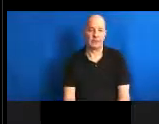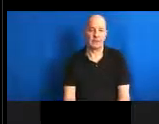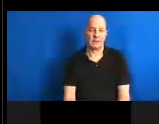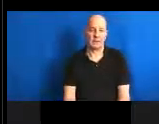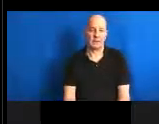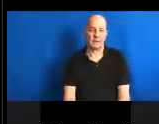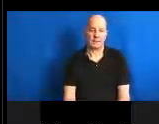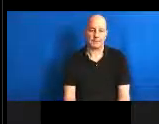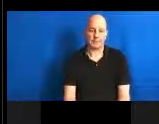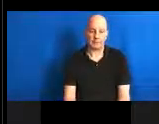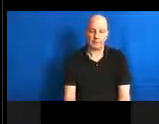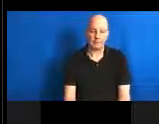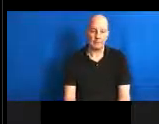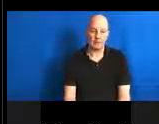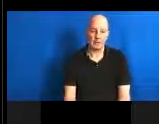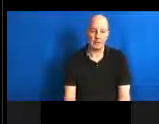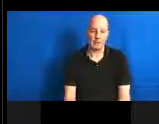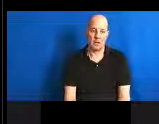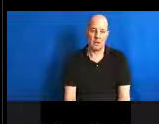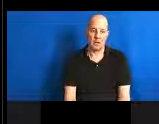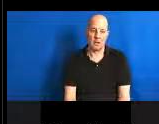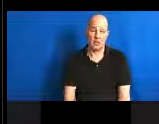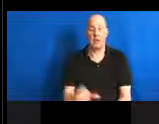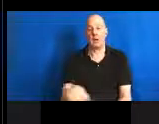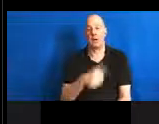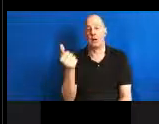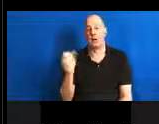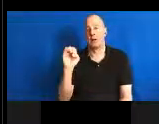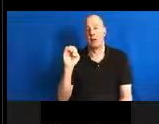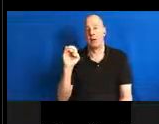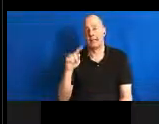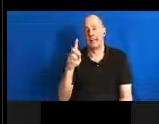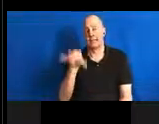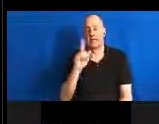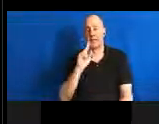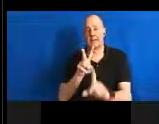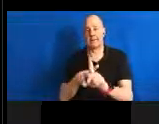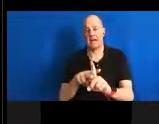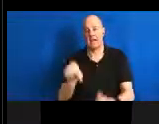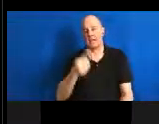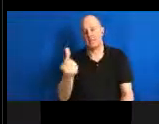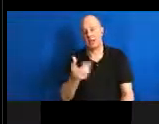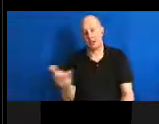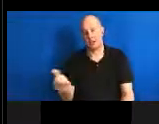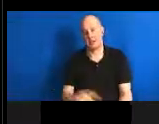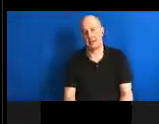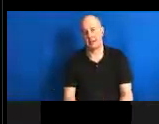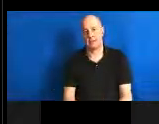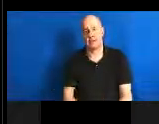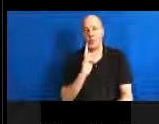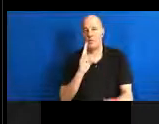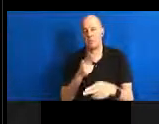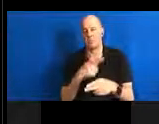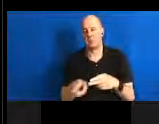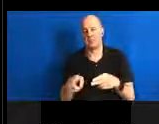Going to the next slide. All other entities, you're going to be filing something else. And we'll briefly talk about